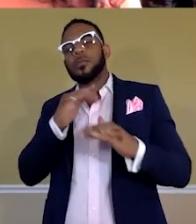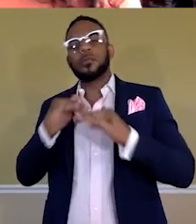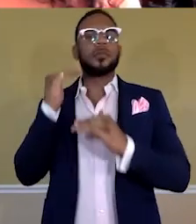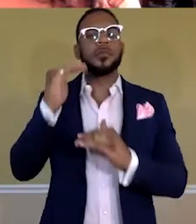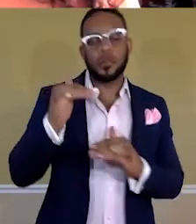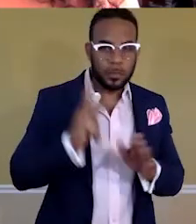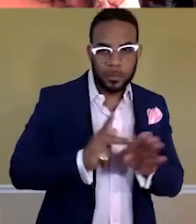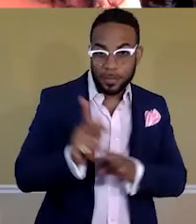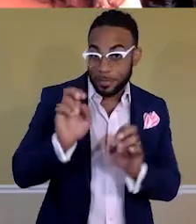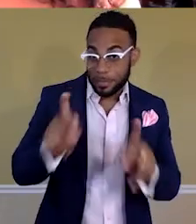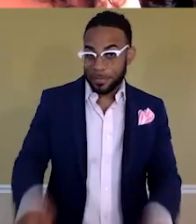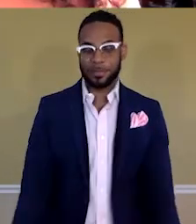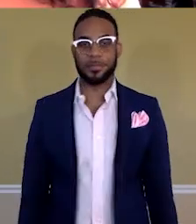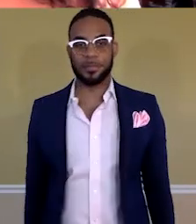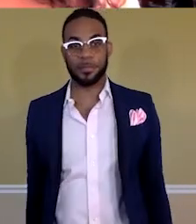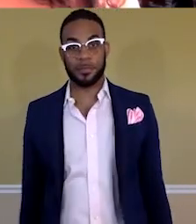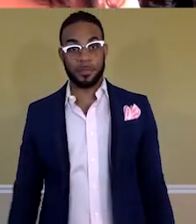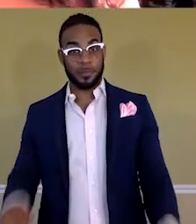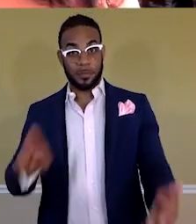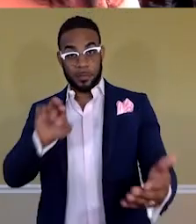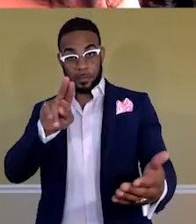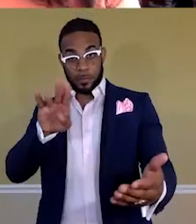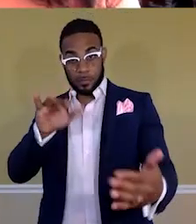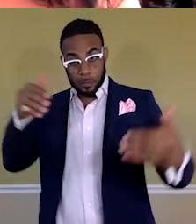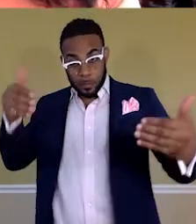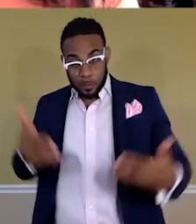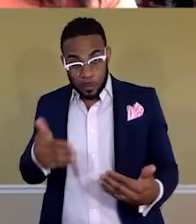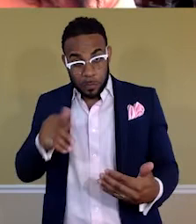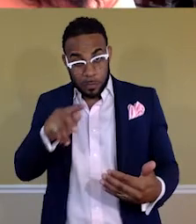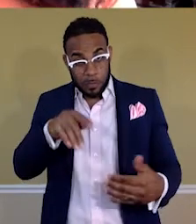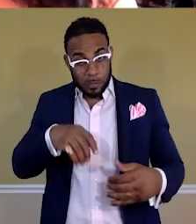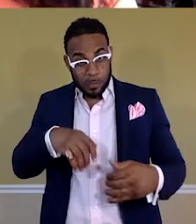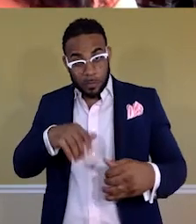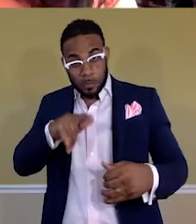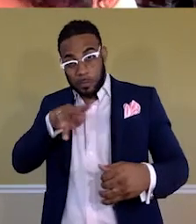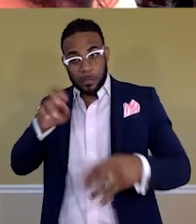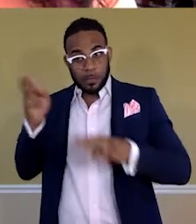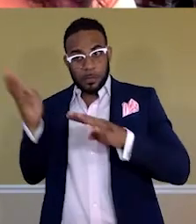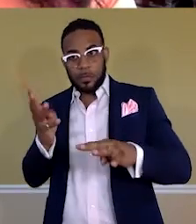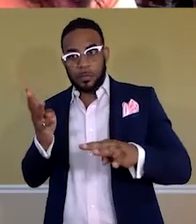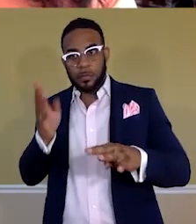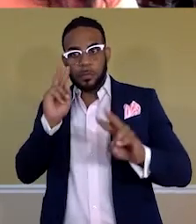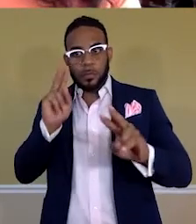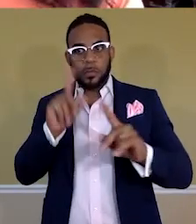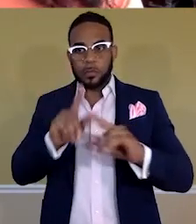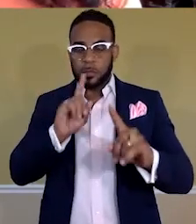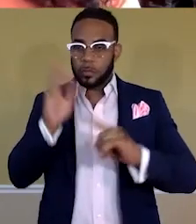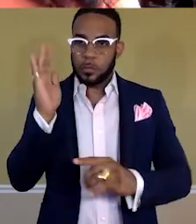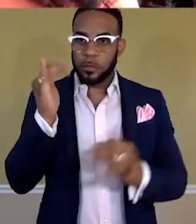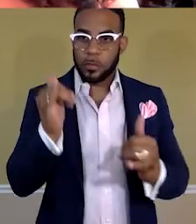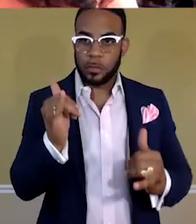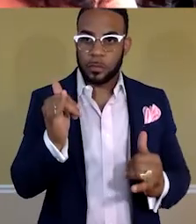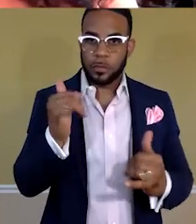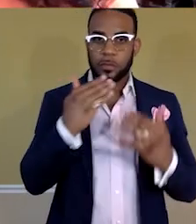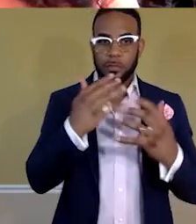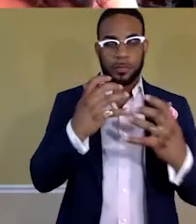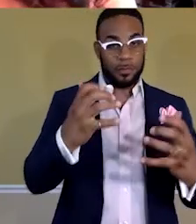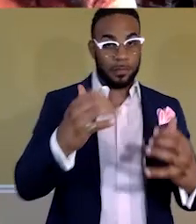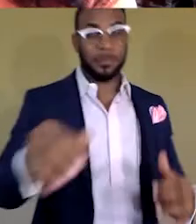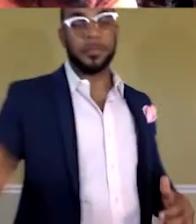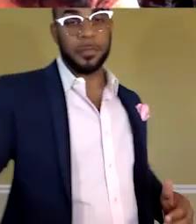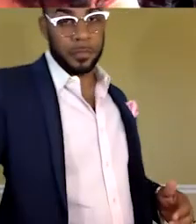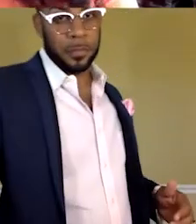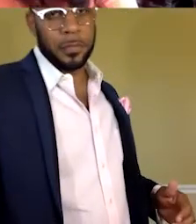advancing professionally. Brittney, welcome to the live stream. Looking forward to your talk today. Thank you so much.